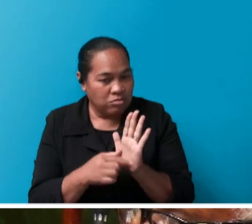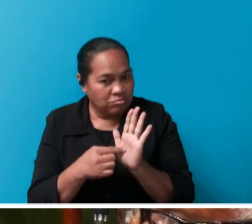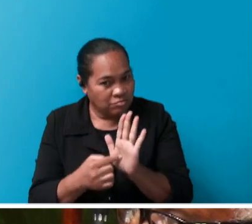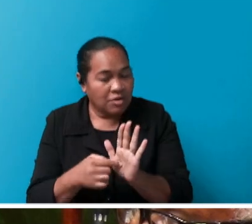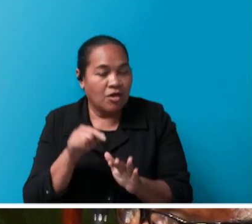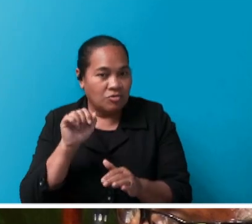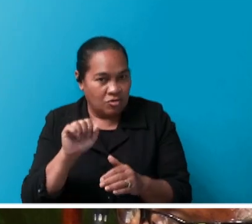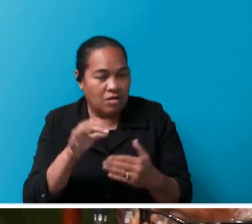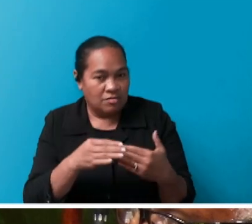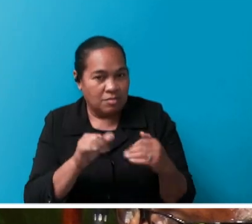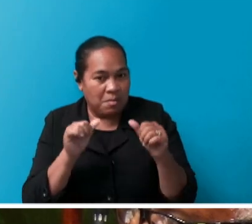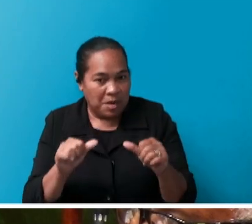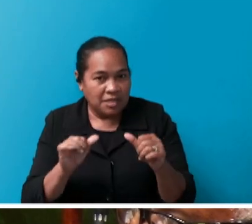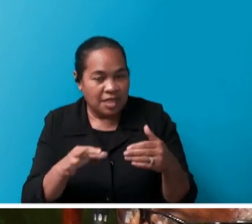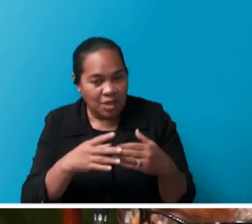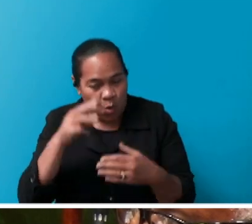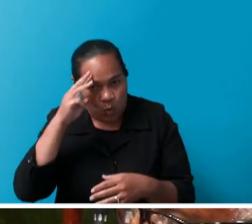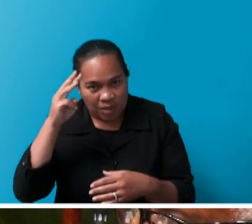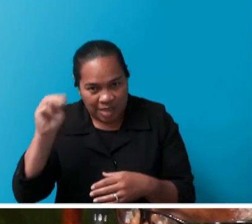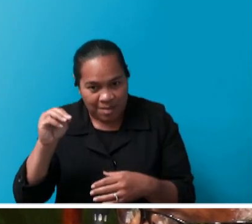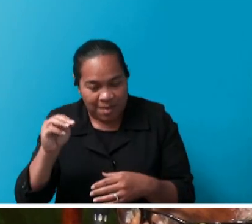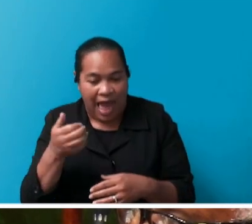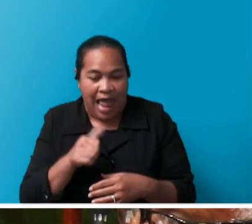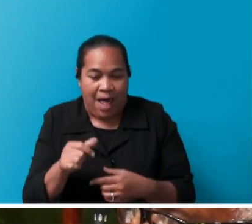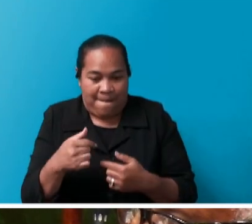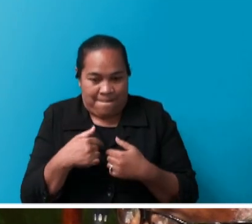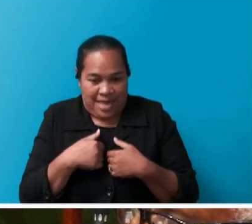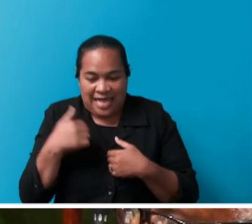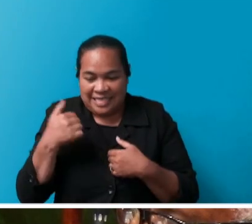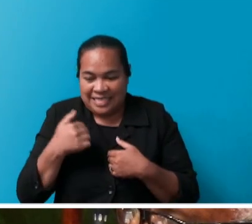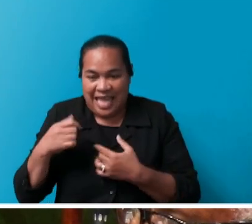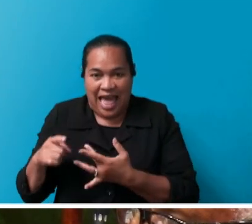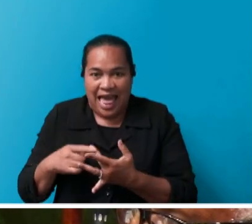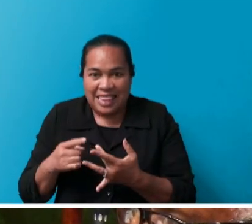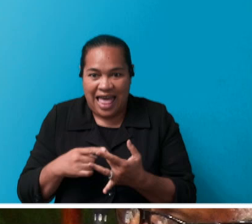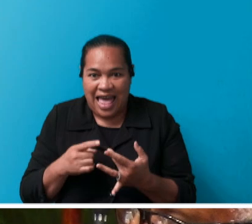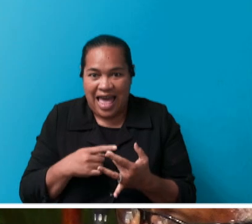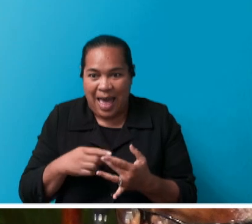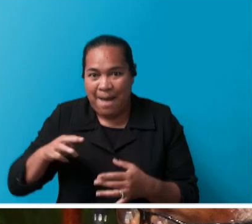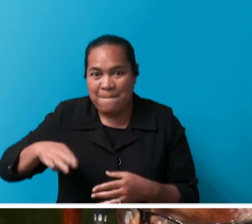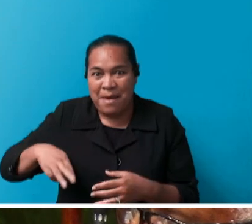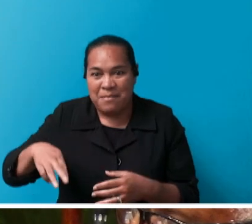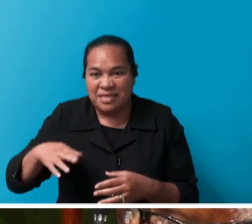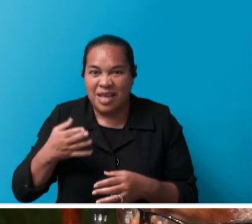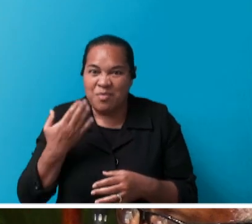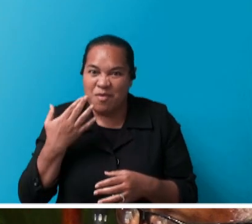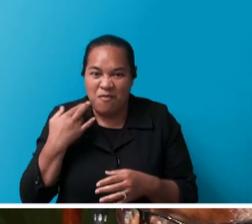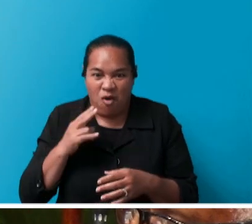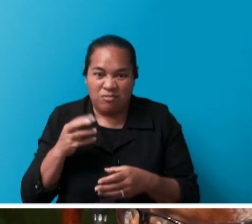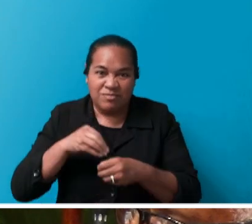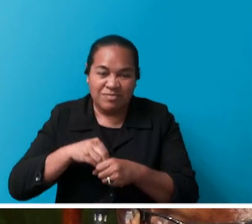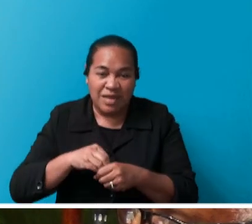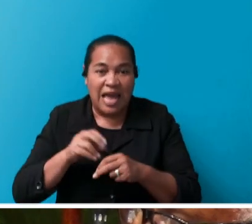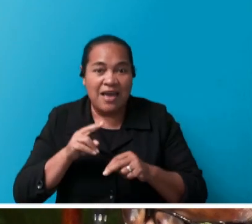wisdom that allowed me and my other 16 former members of the now deregistered Fiji First to